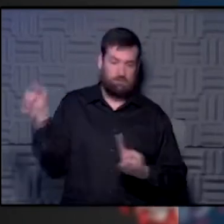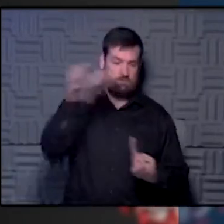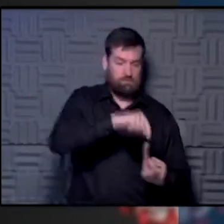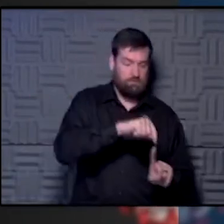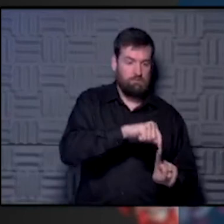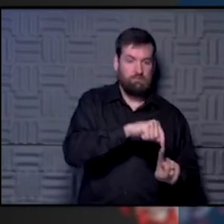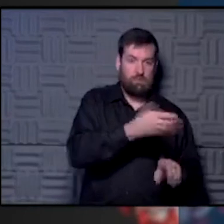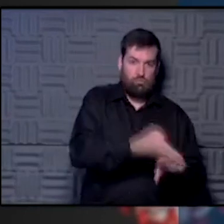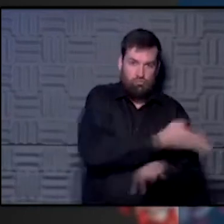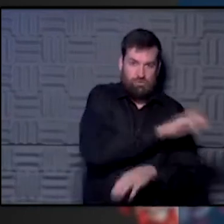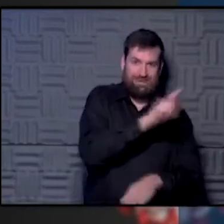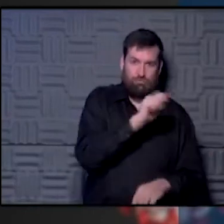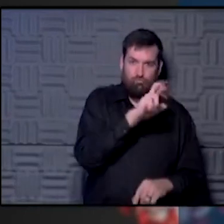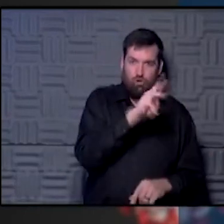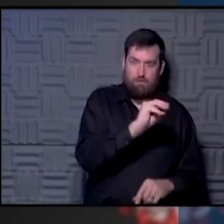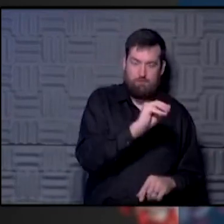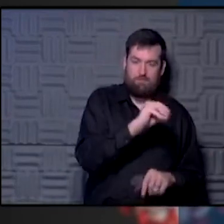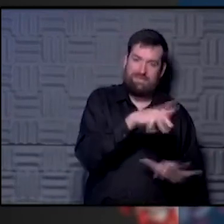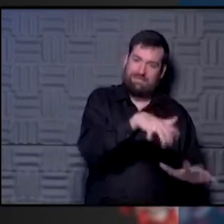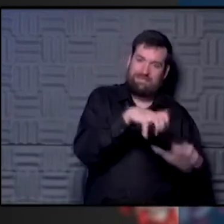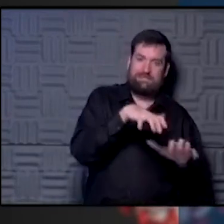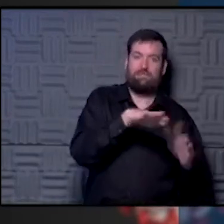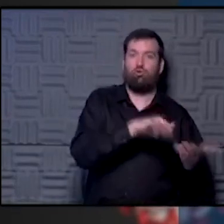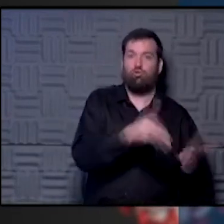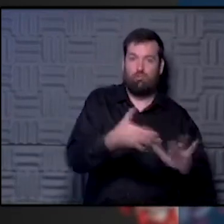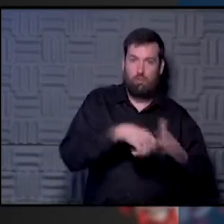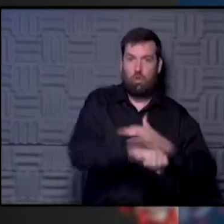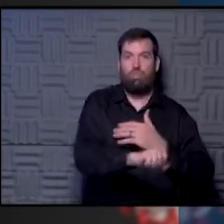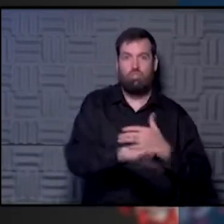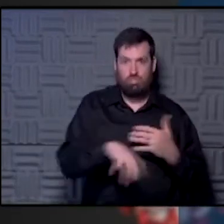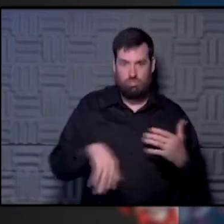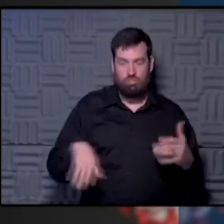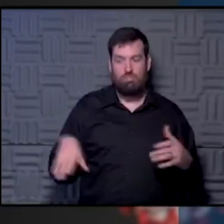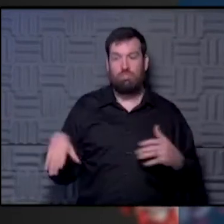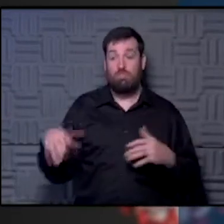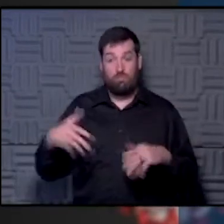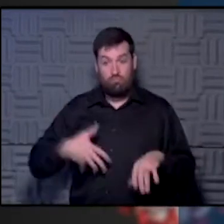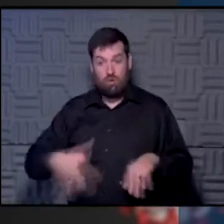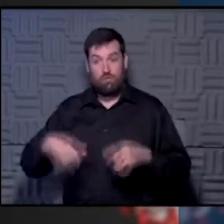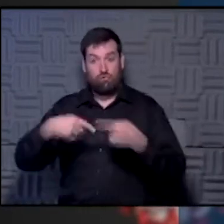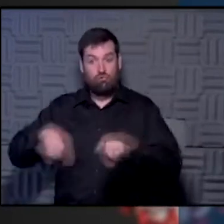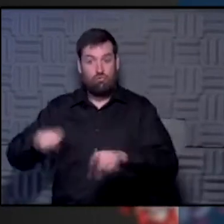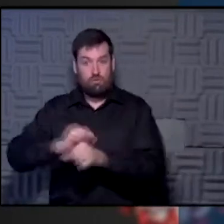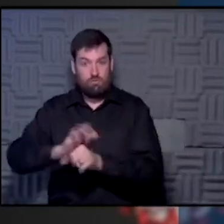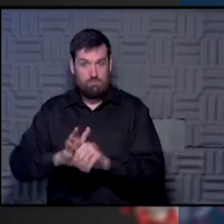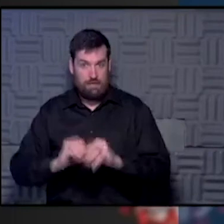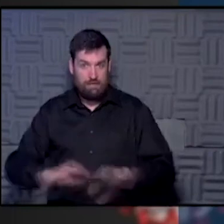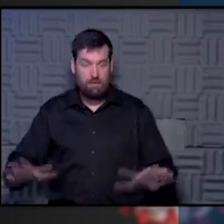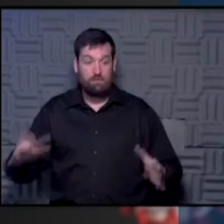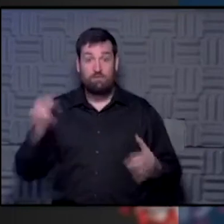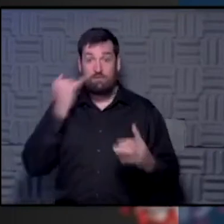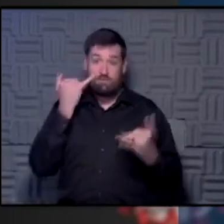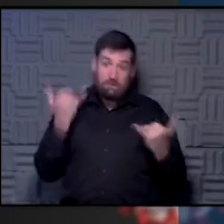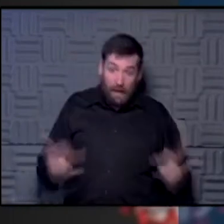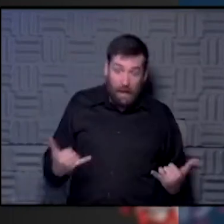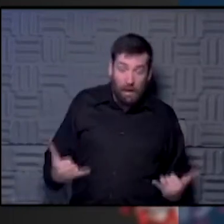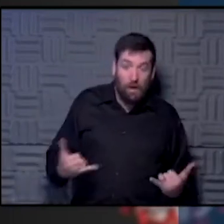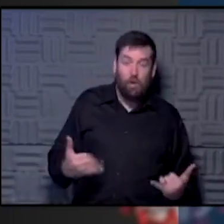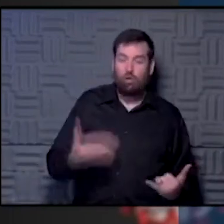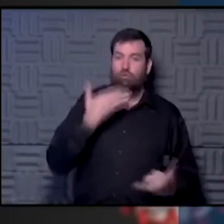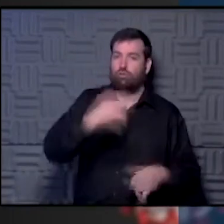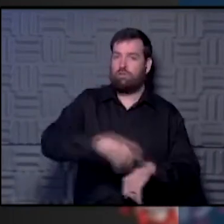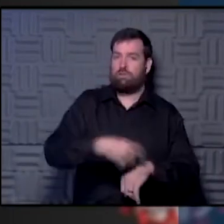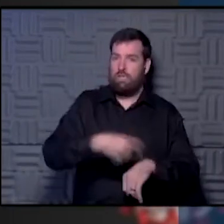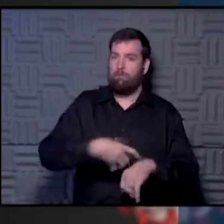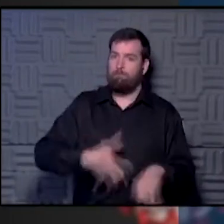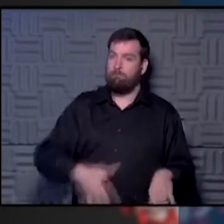stillbirths. He's going to share what he tells his patients about being pregnant during a pandemic and if now is a good time to